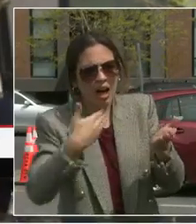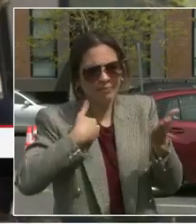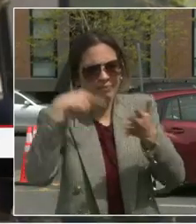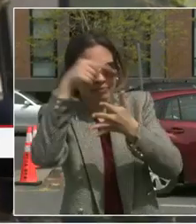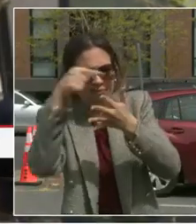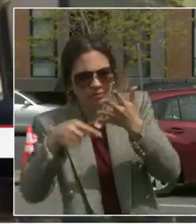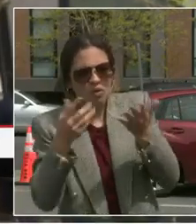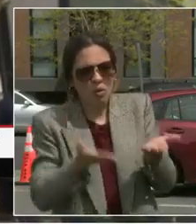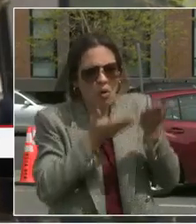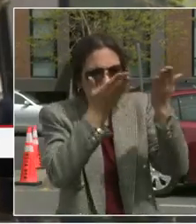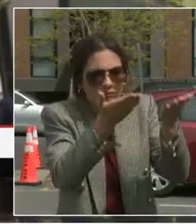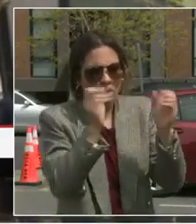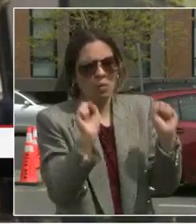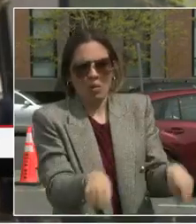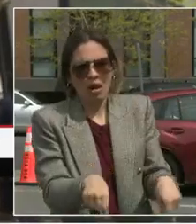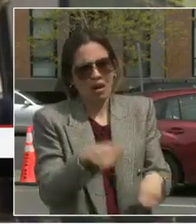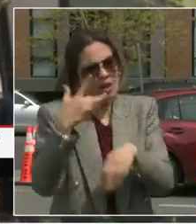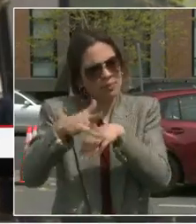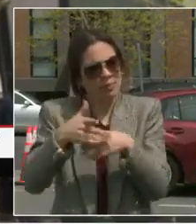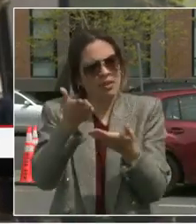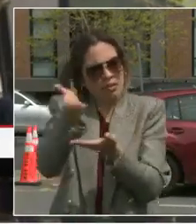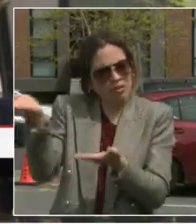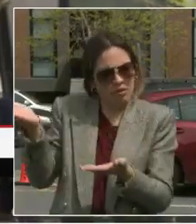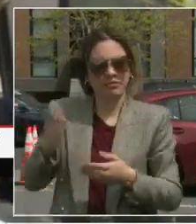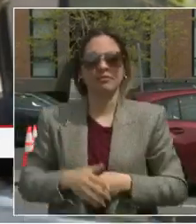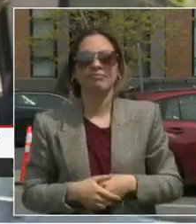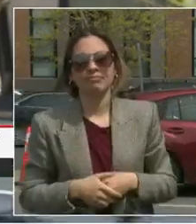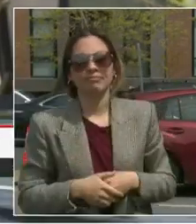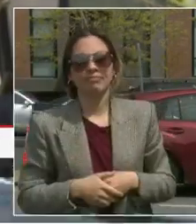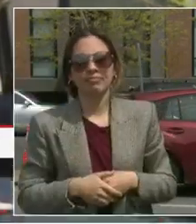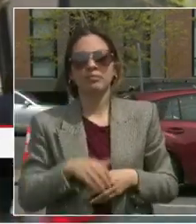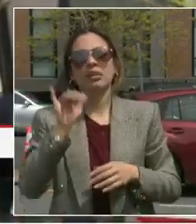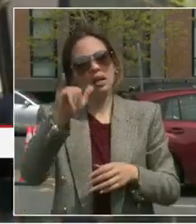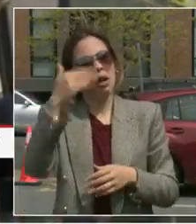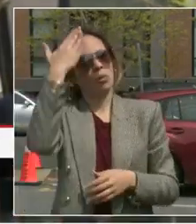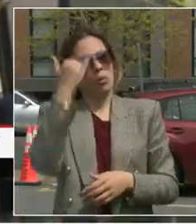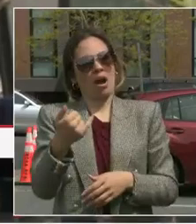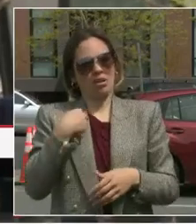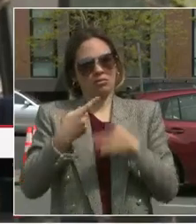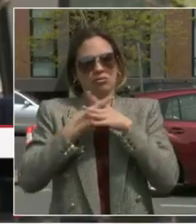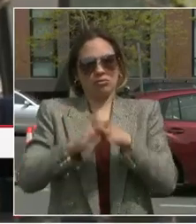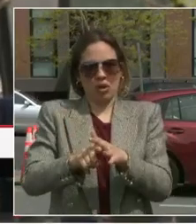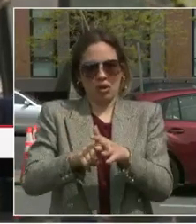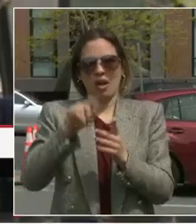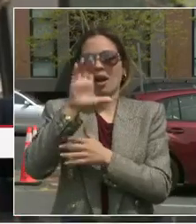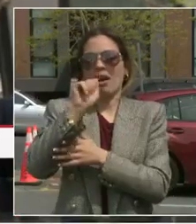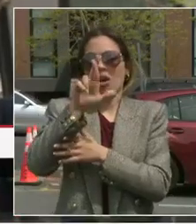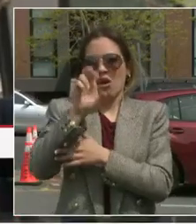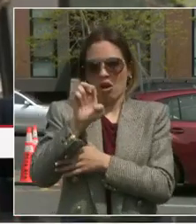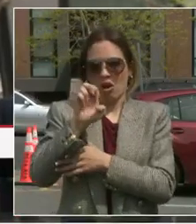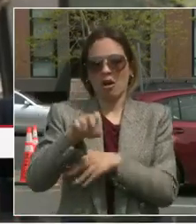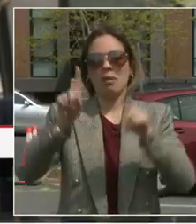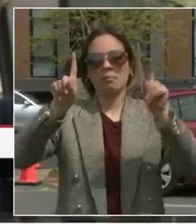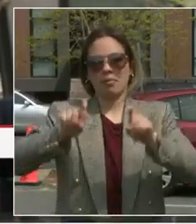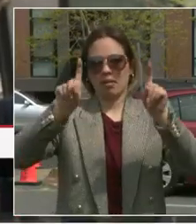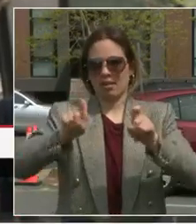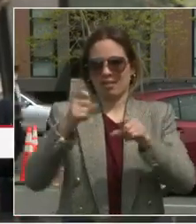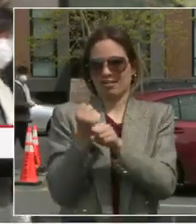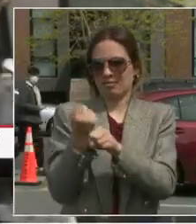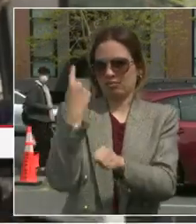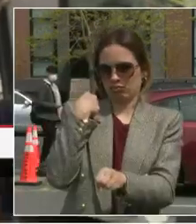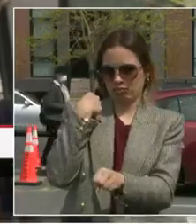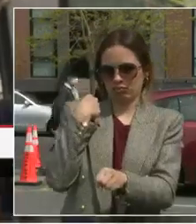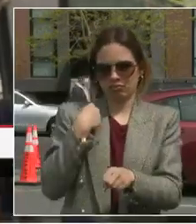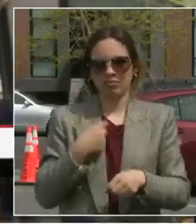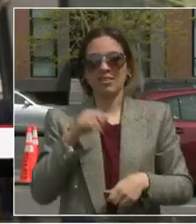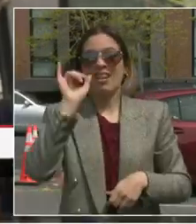that we have available. And that's why we launched the CARE pilot last year, so that we could more effectively